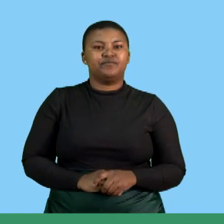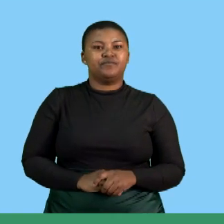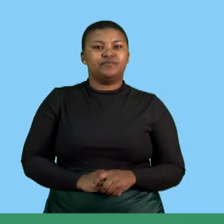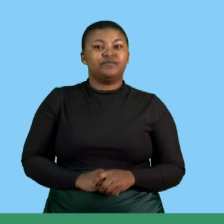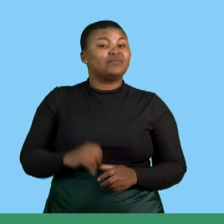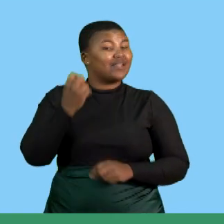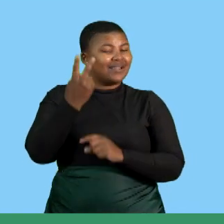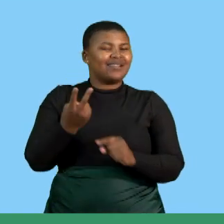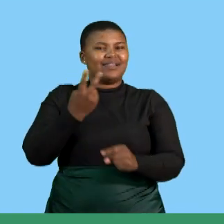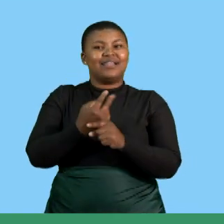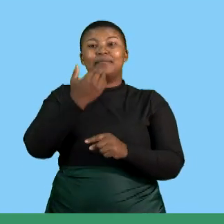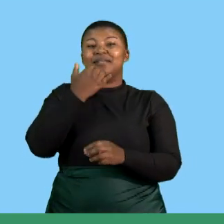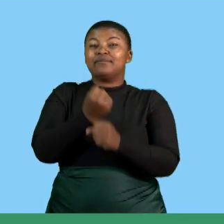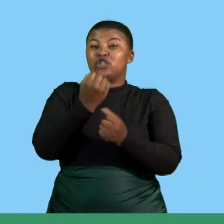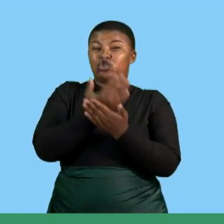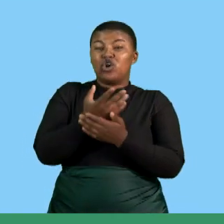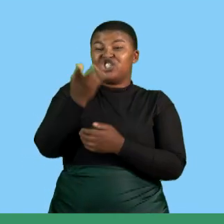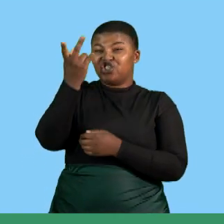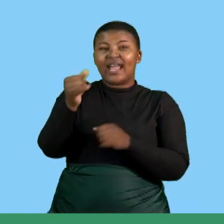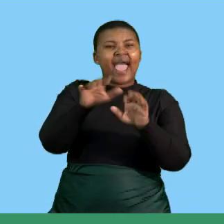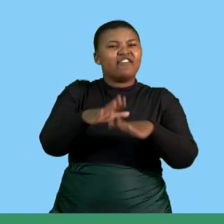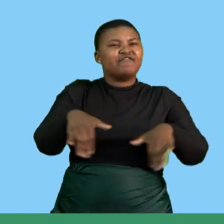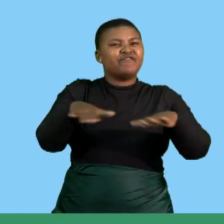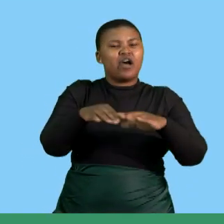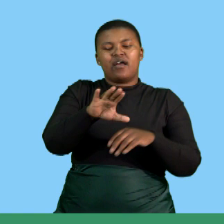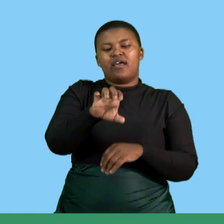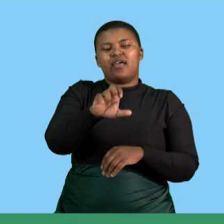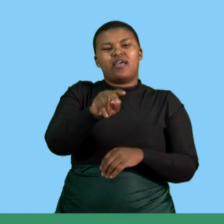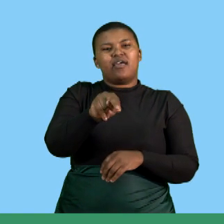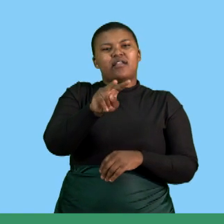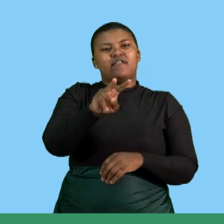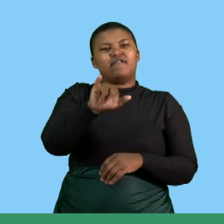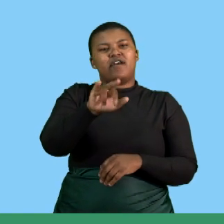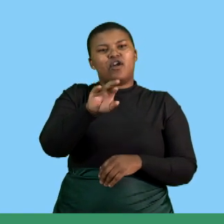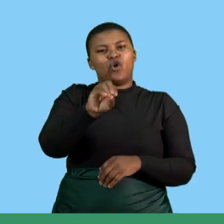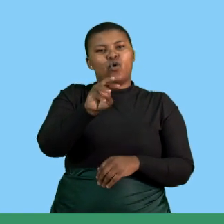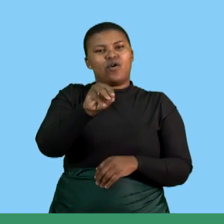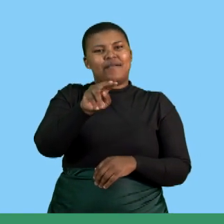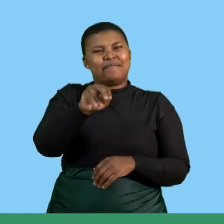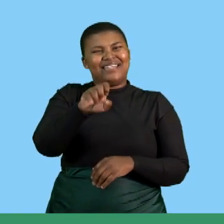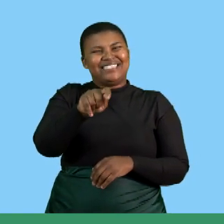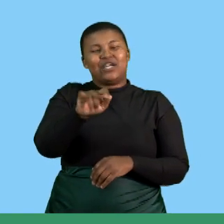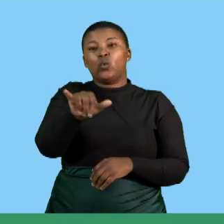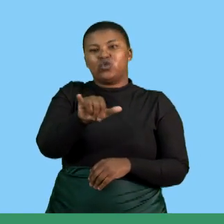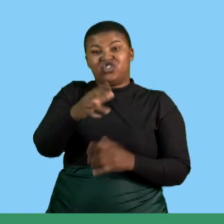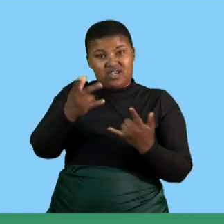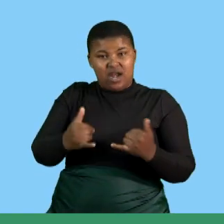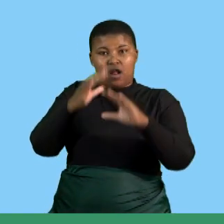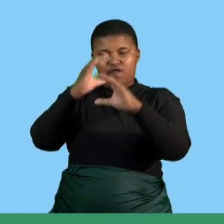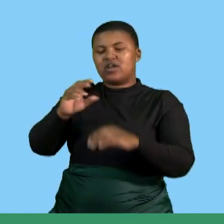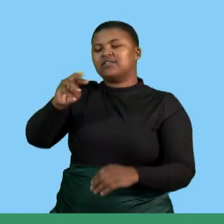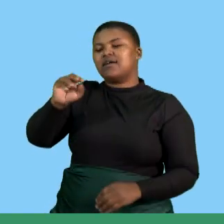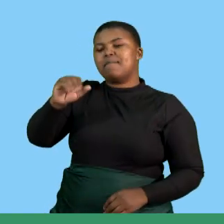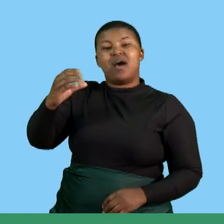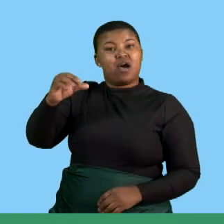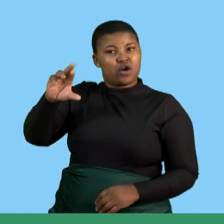So again, just always make sure which environment we are working with. In this case, the components of the macro